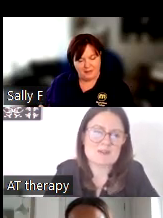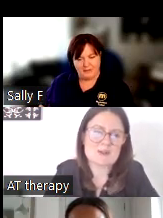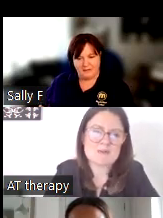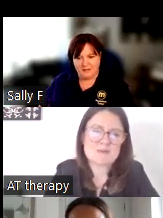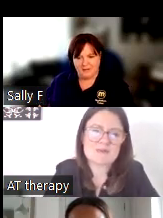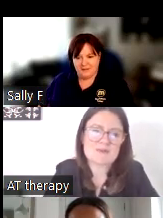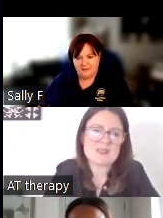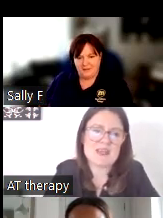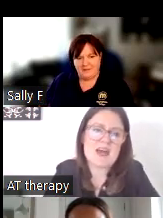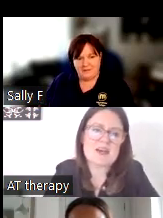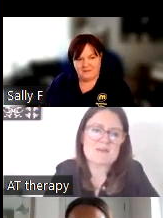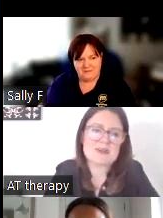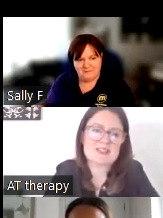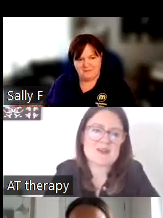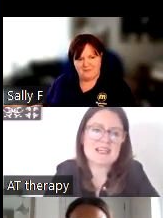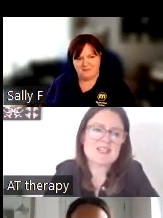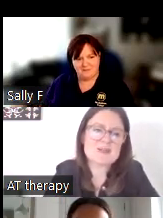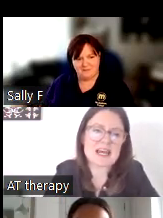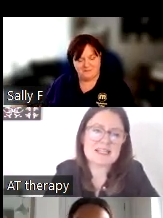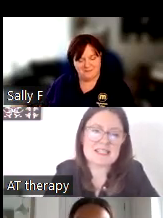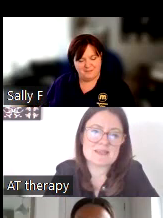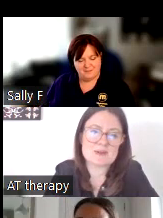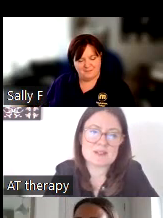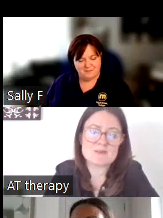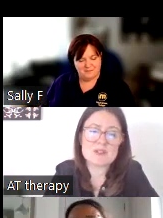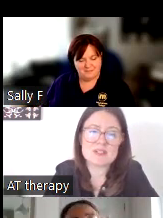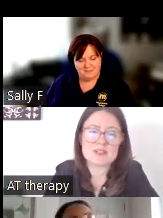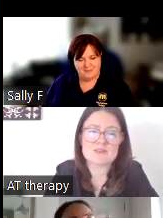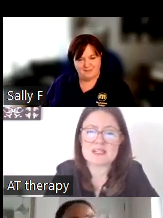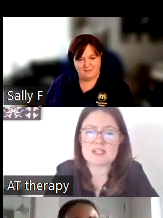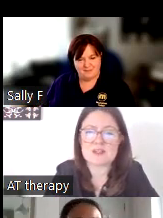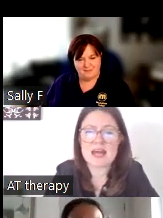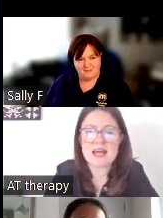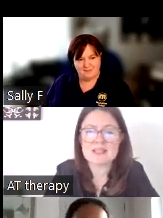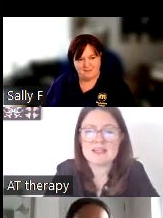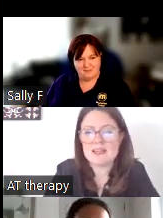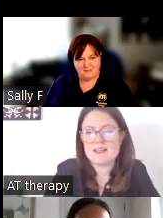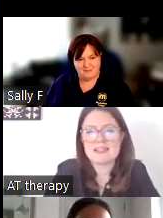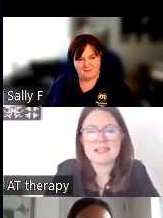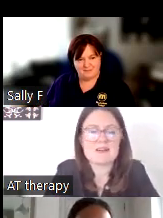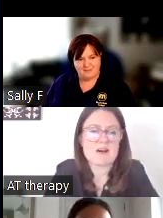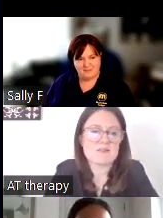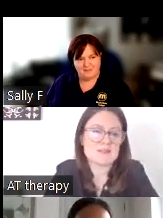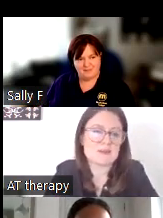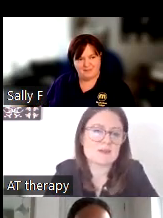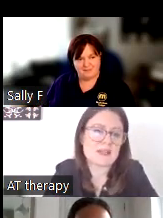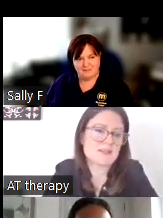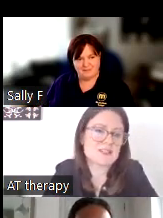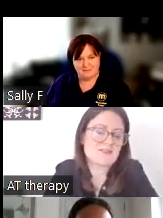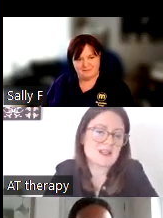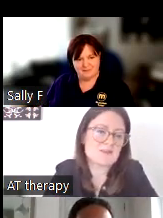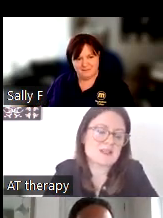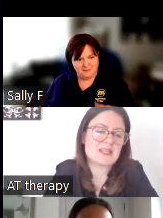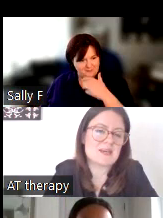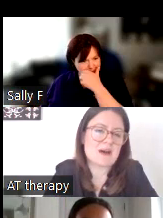as possible. Try and use signs and symbols as much and as often as you can. Thinking of typical